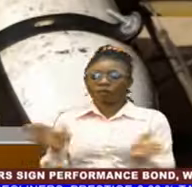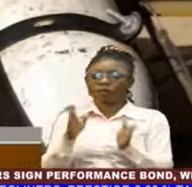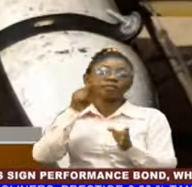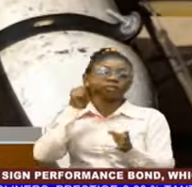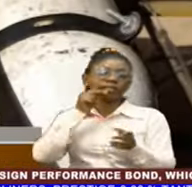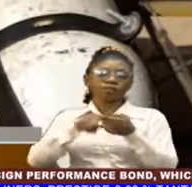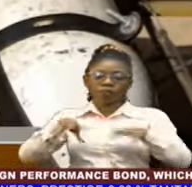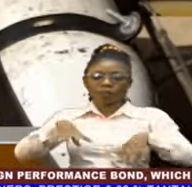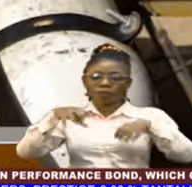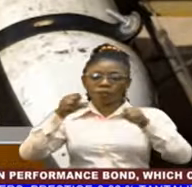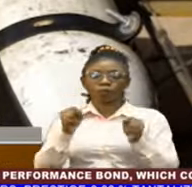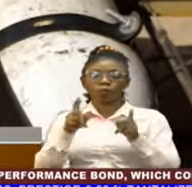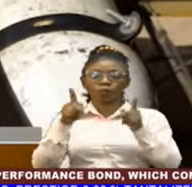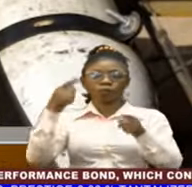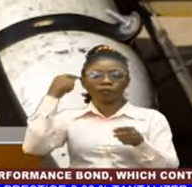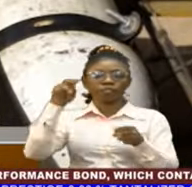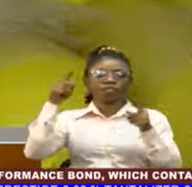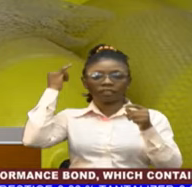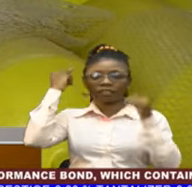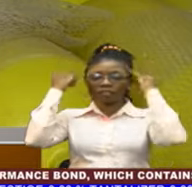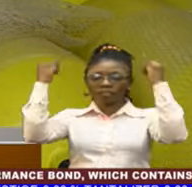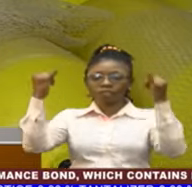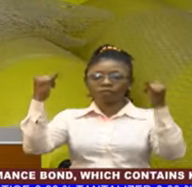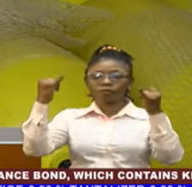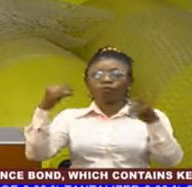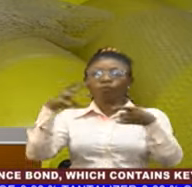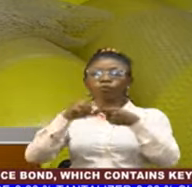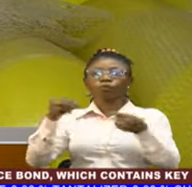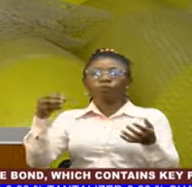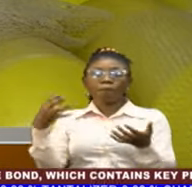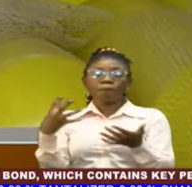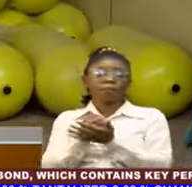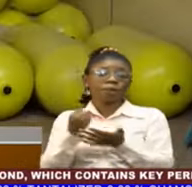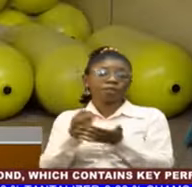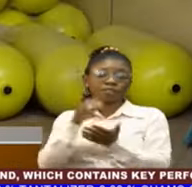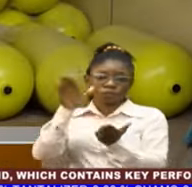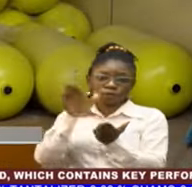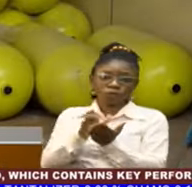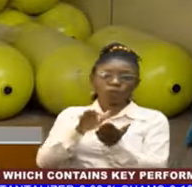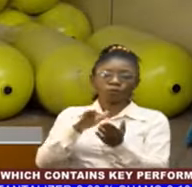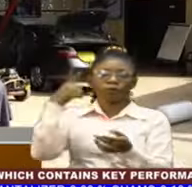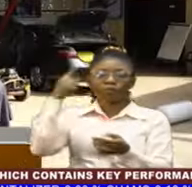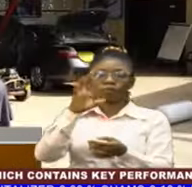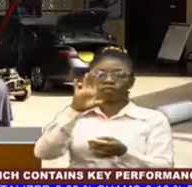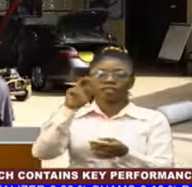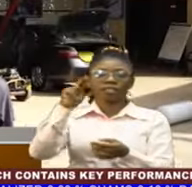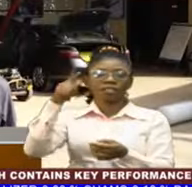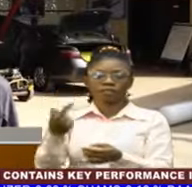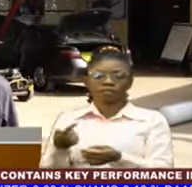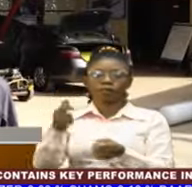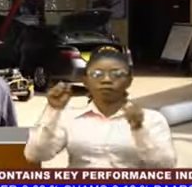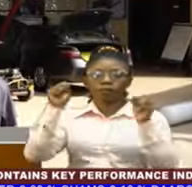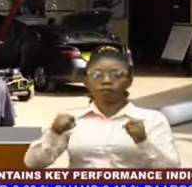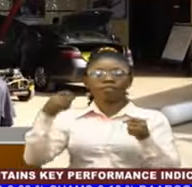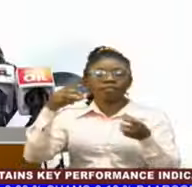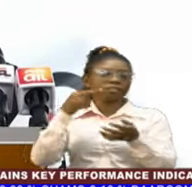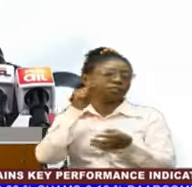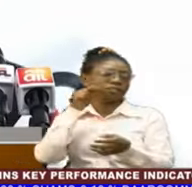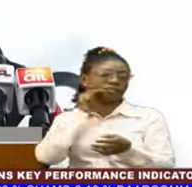of the initiative and harness the numerous cost-effective benefits of CNG conversion made affordable for